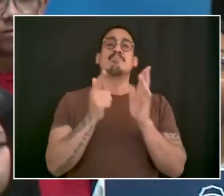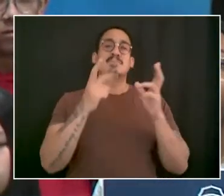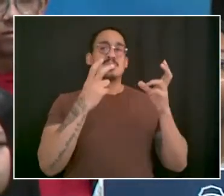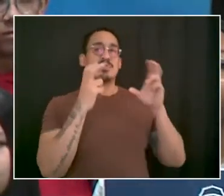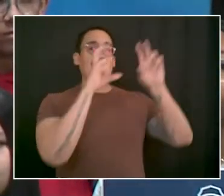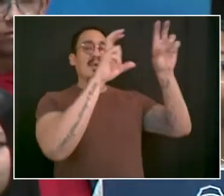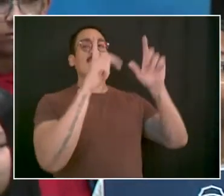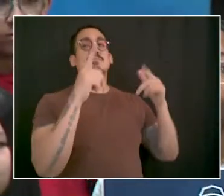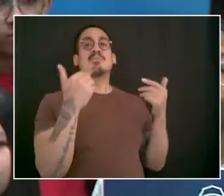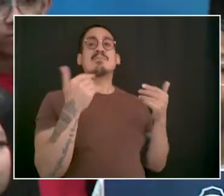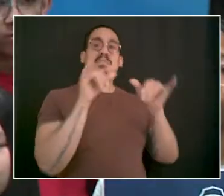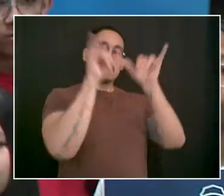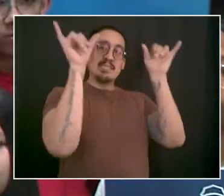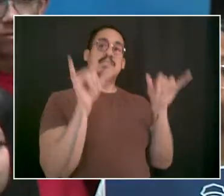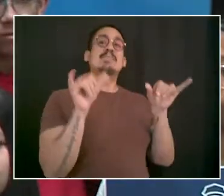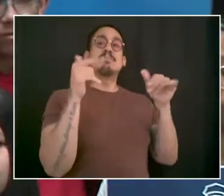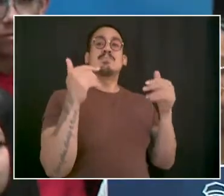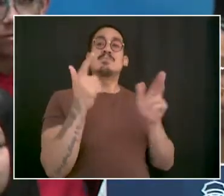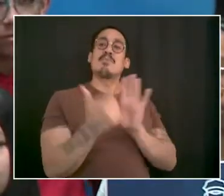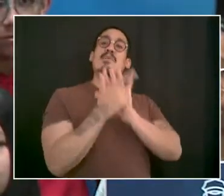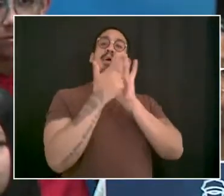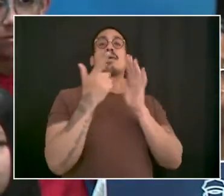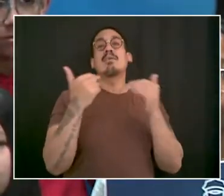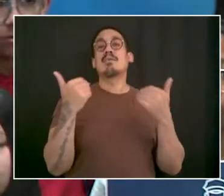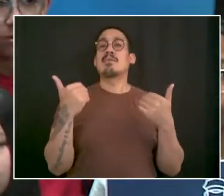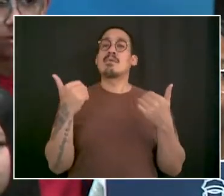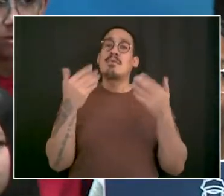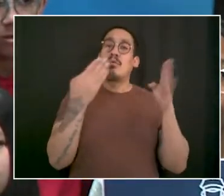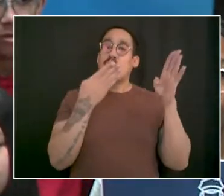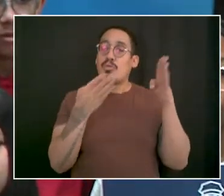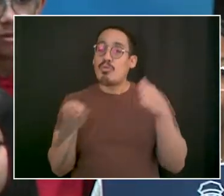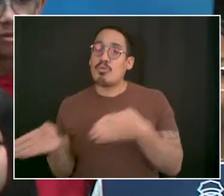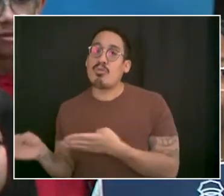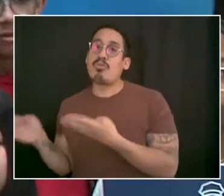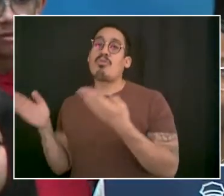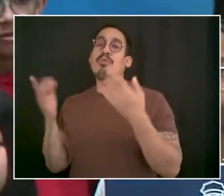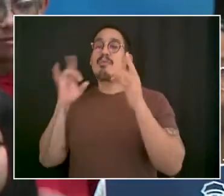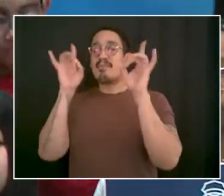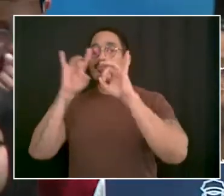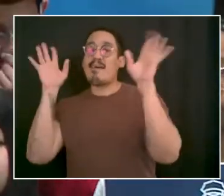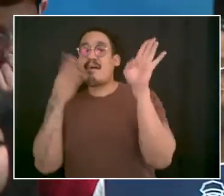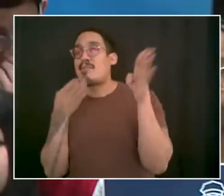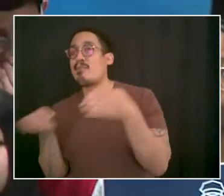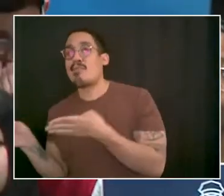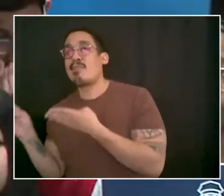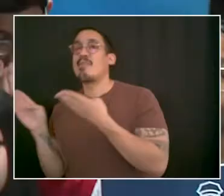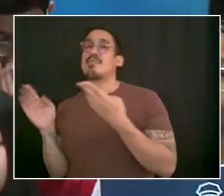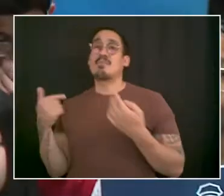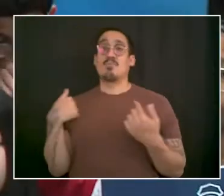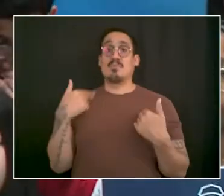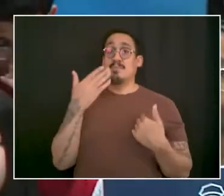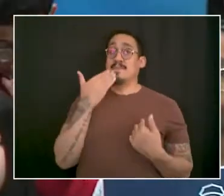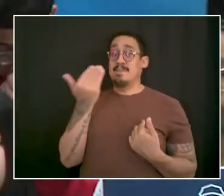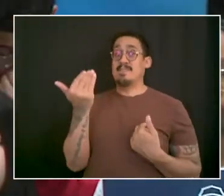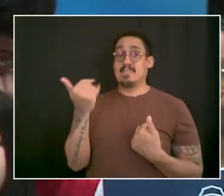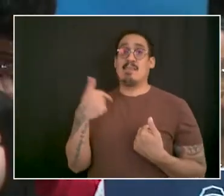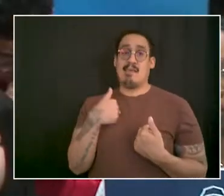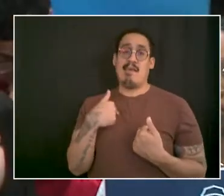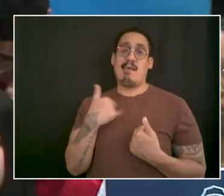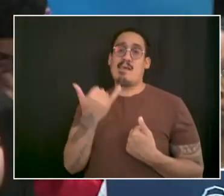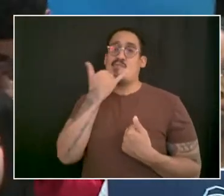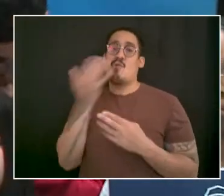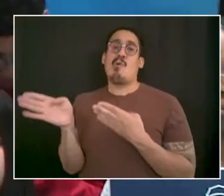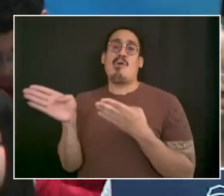from falling into the river of violence. When I was 15, I got on the wrong side of the law and was arrested, but I was given a